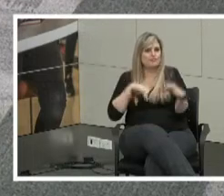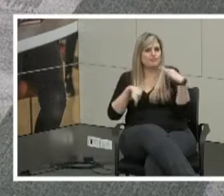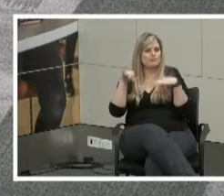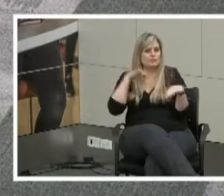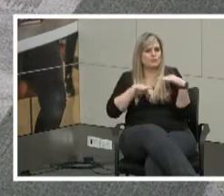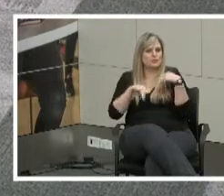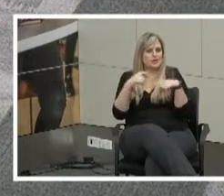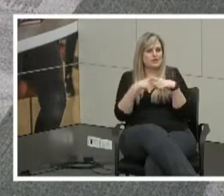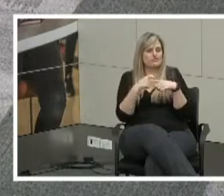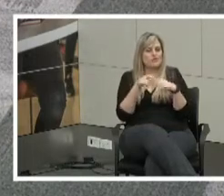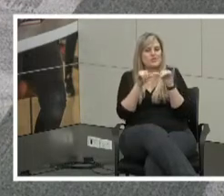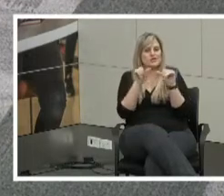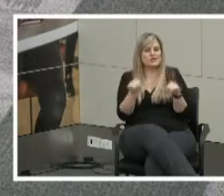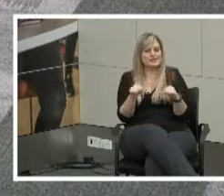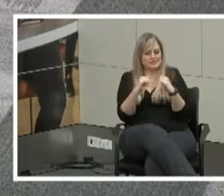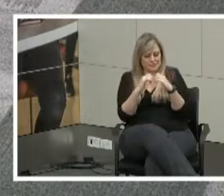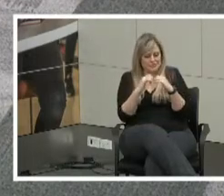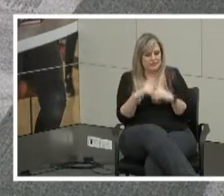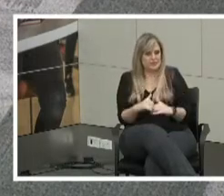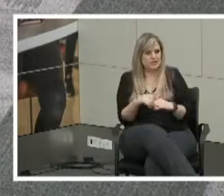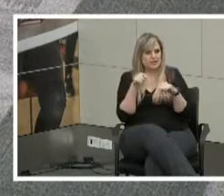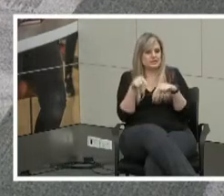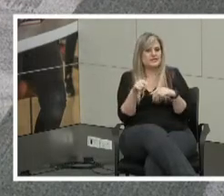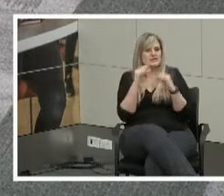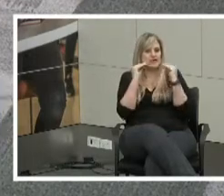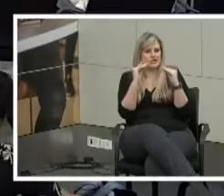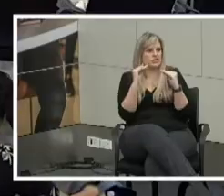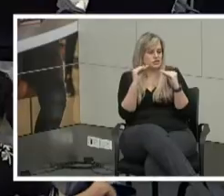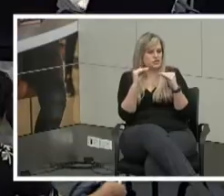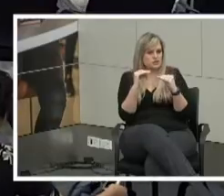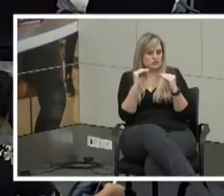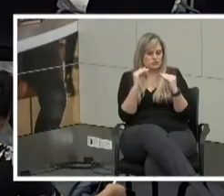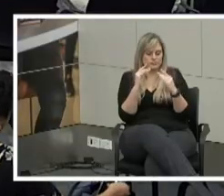systemic dismantling of our educational institutions